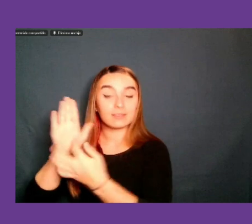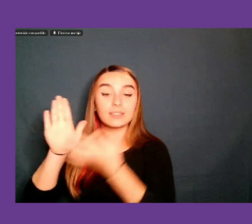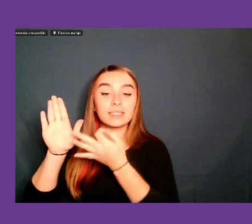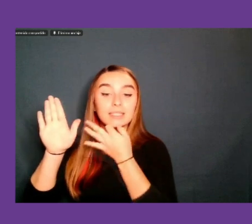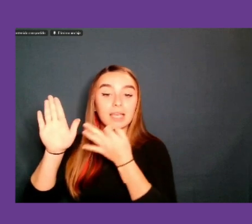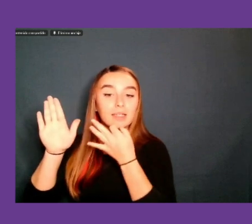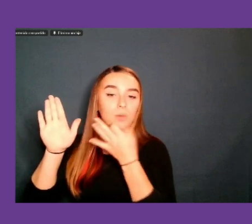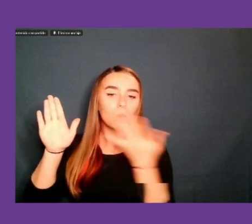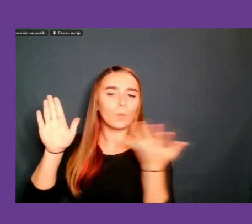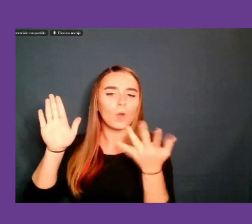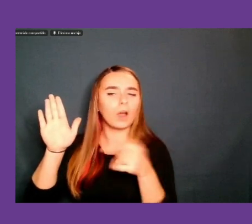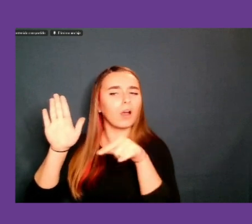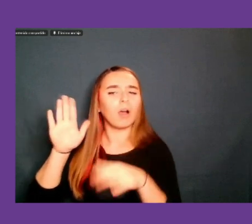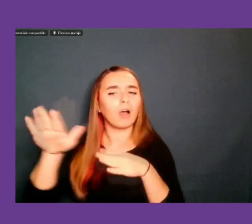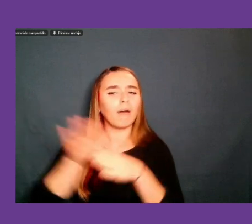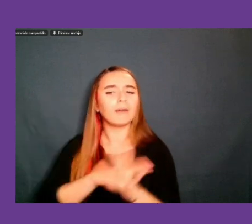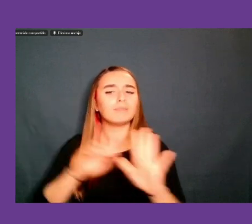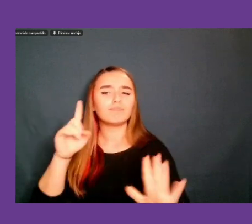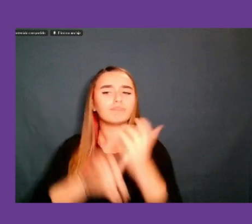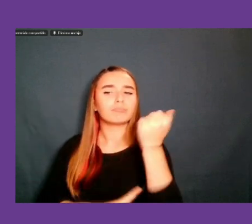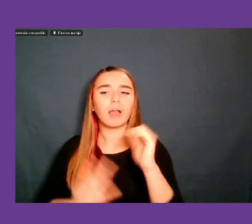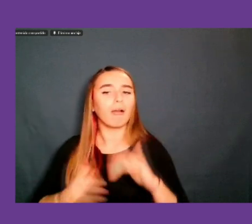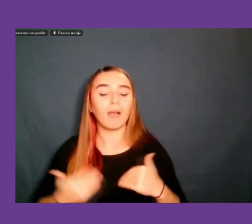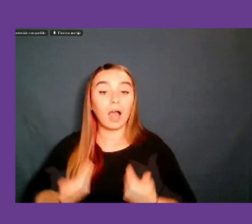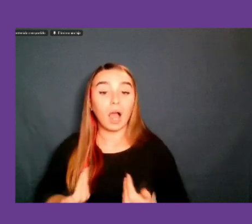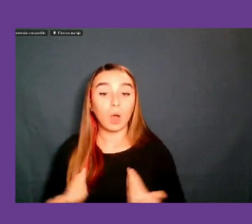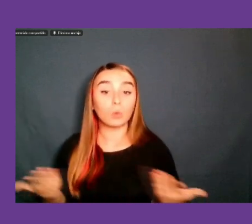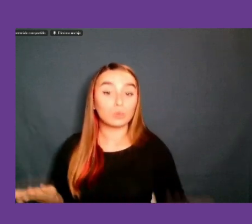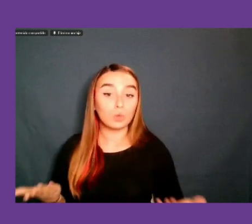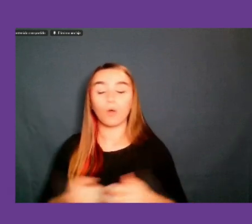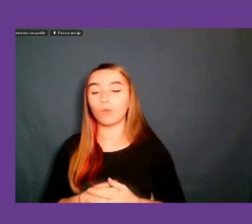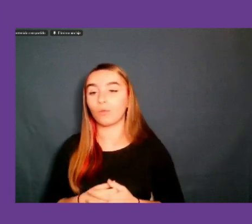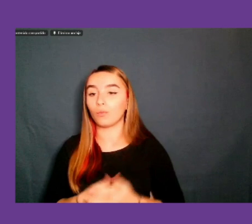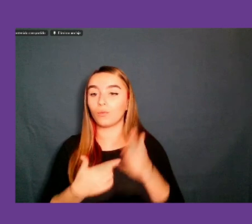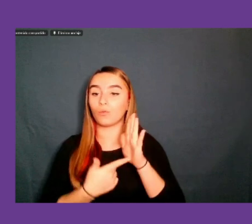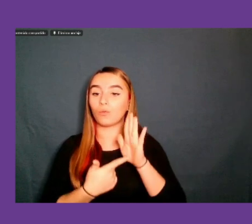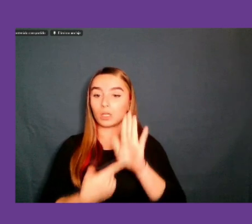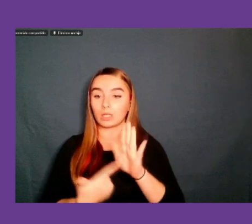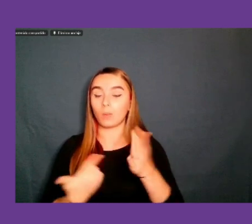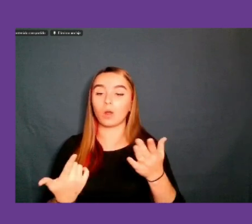how to achieve this. So I imagine that by providing as the Act says,